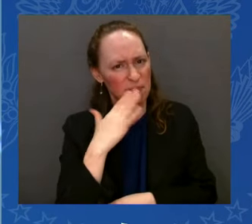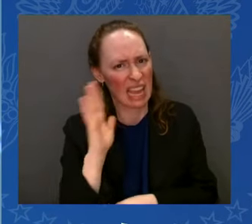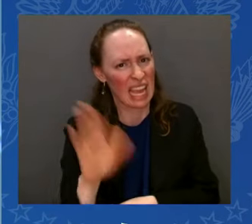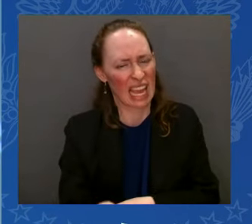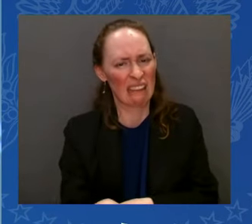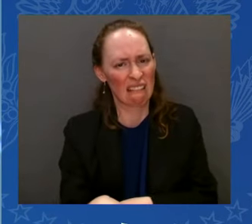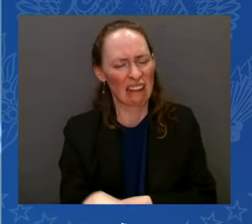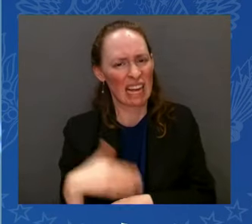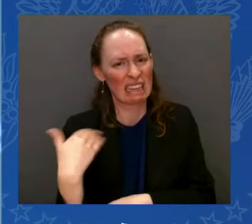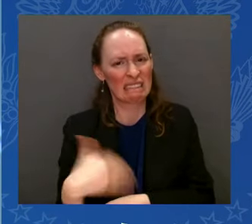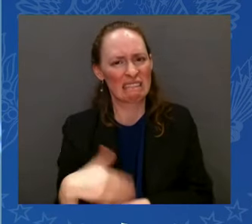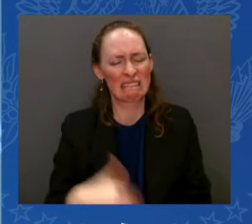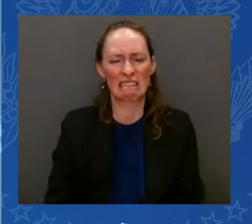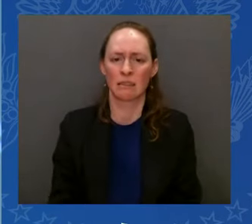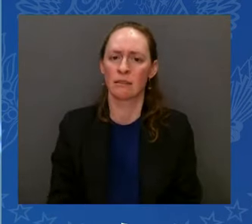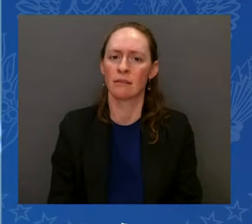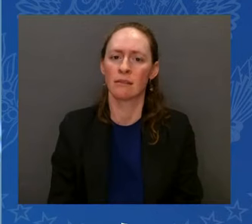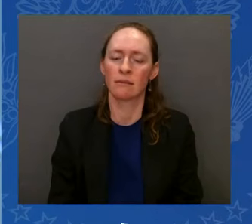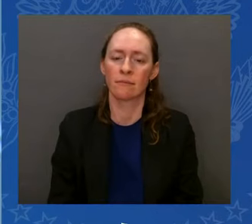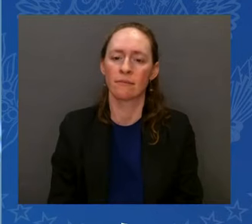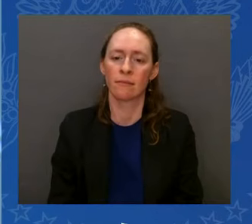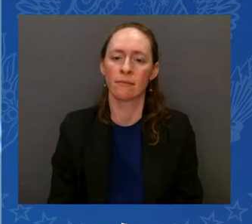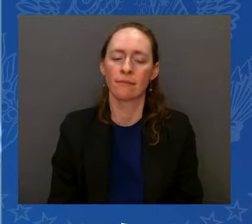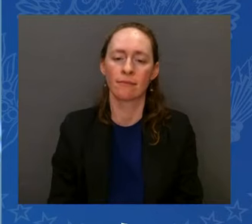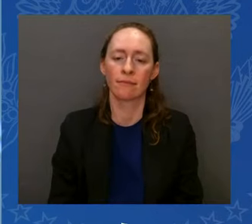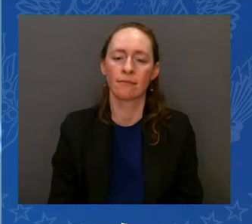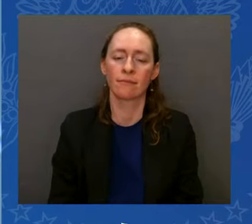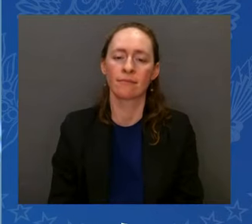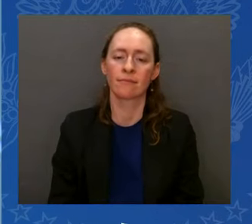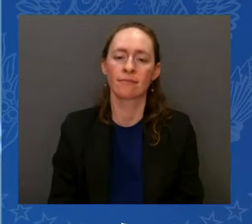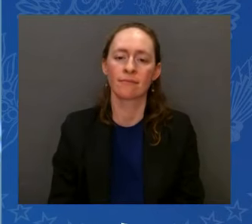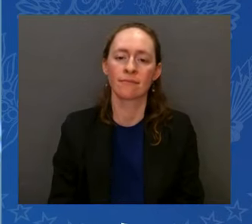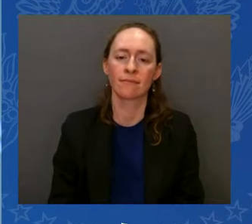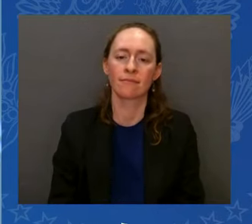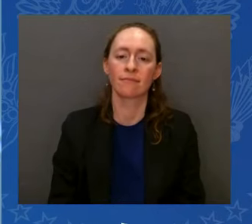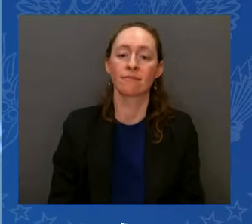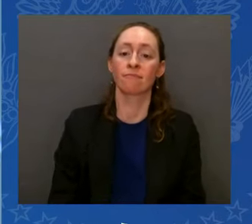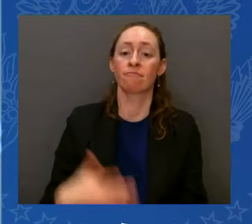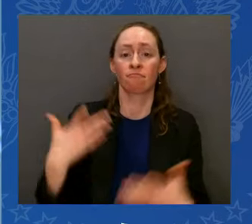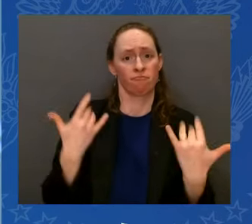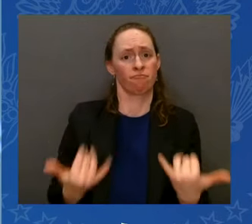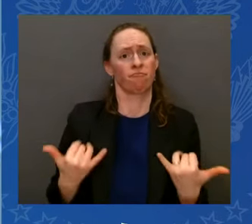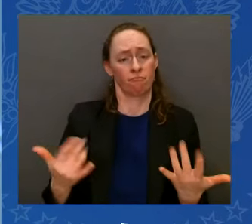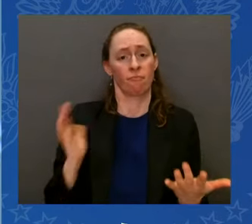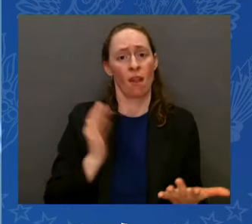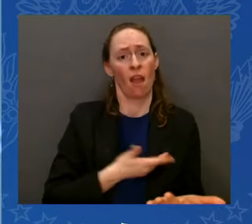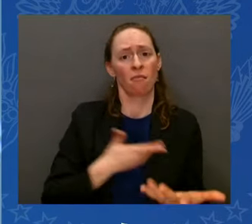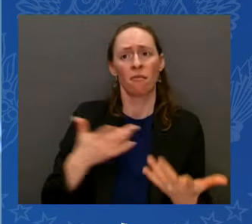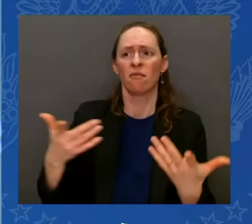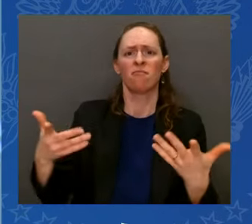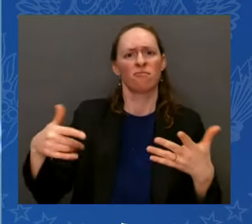200 years to accumulate, so the national debt is 200 years old, accumulated over that period of time.